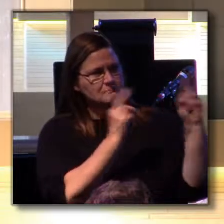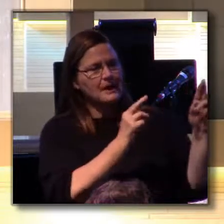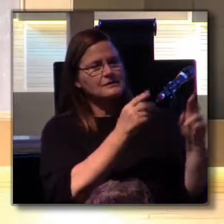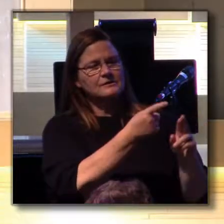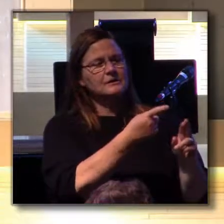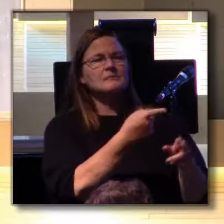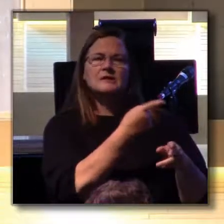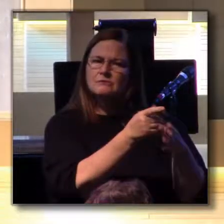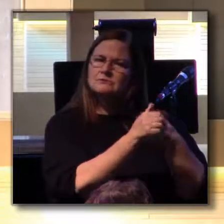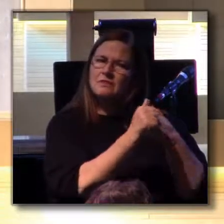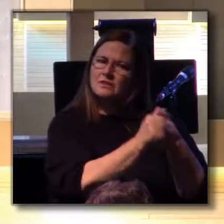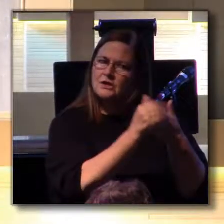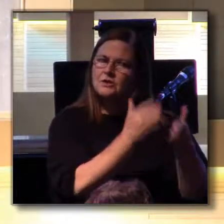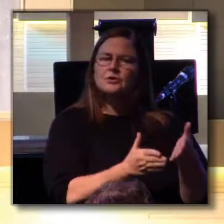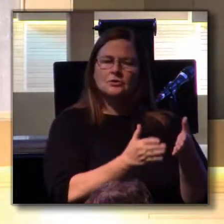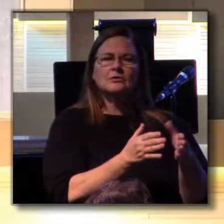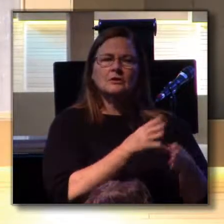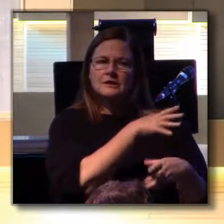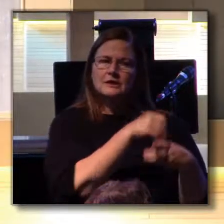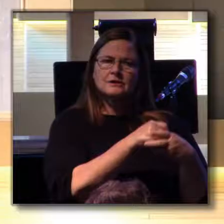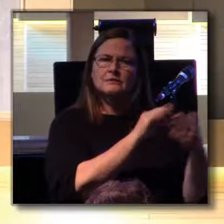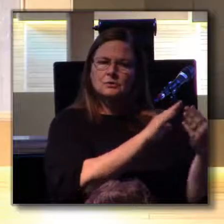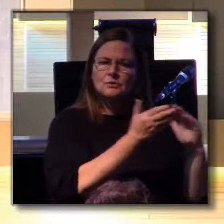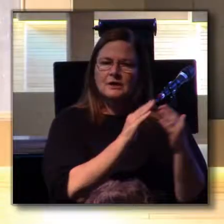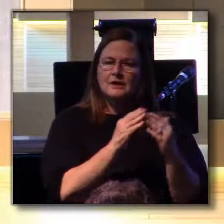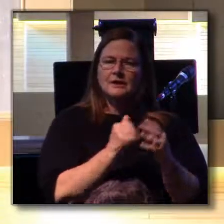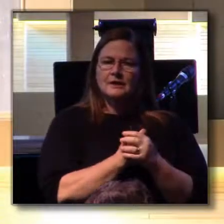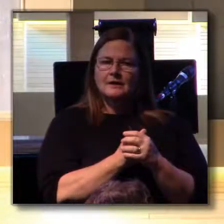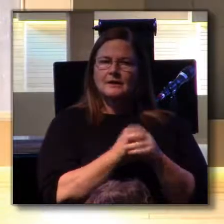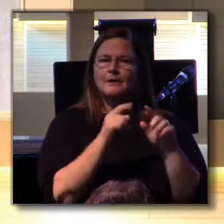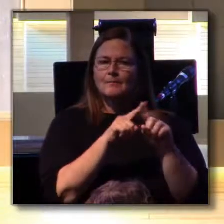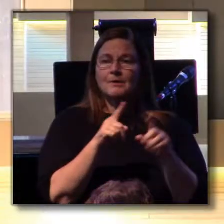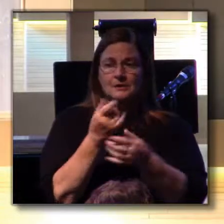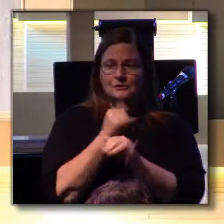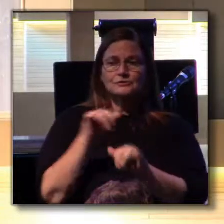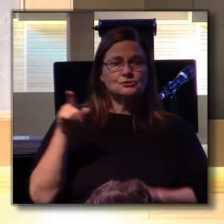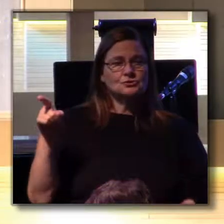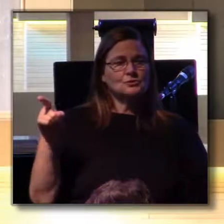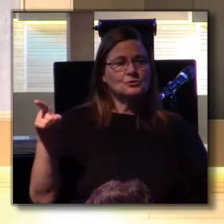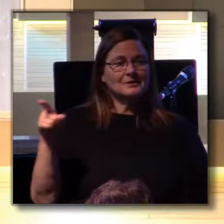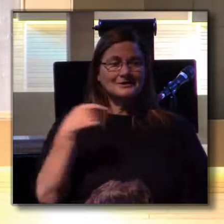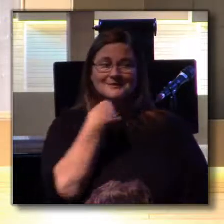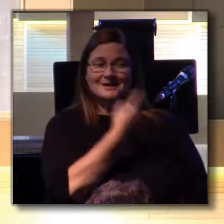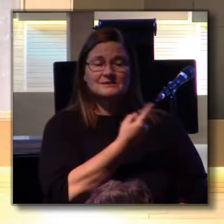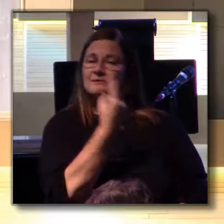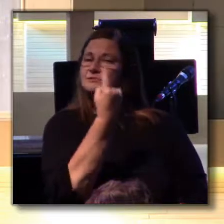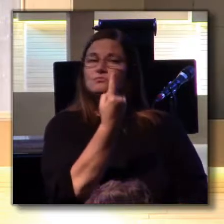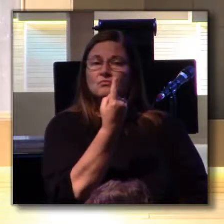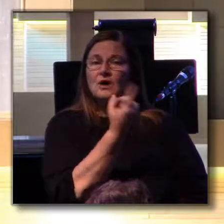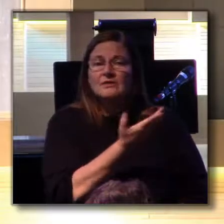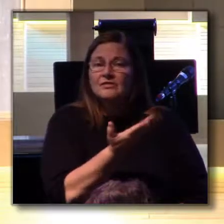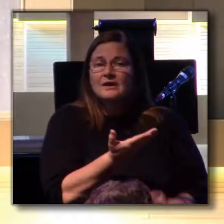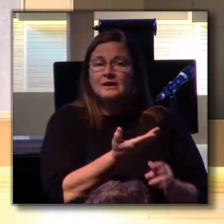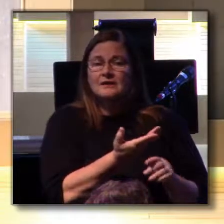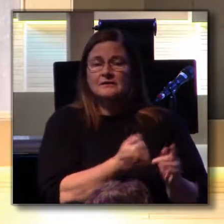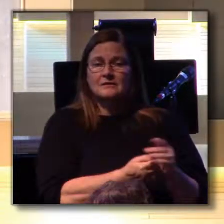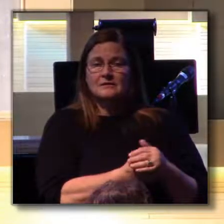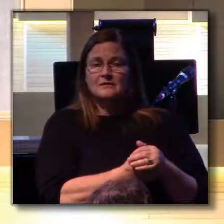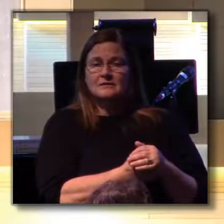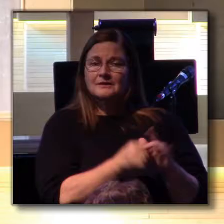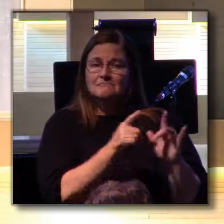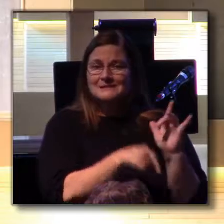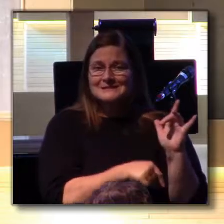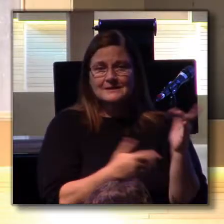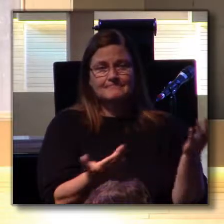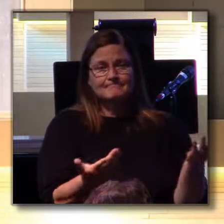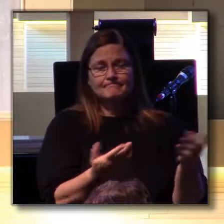the community. And yet Yeshua says to him, there's one thing that you are missing.